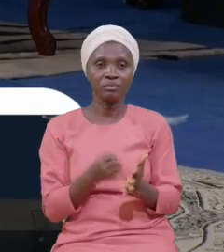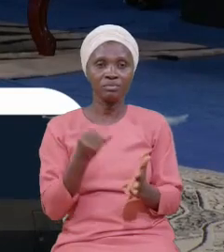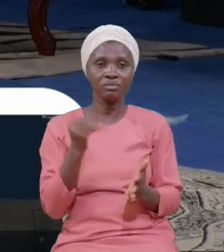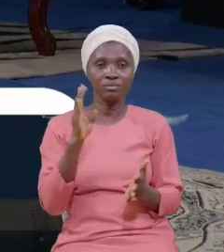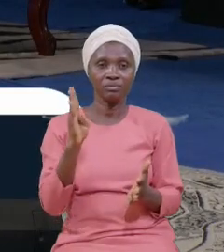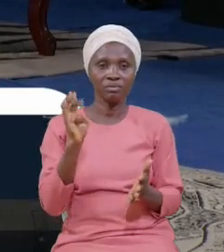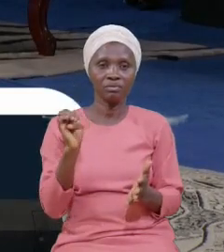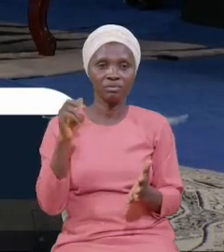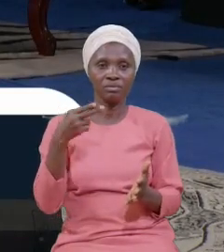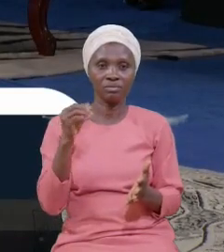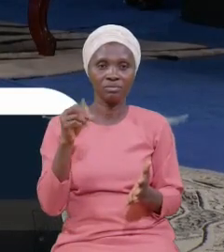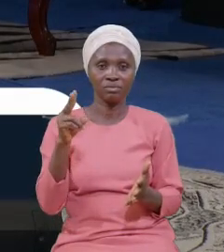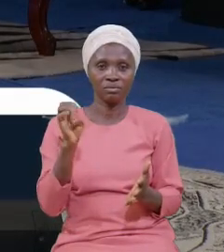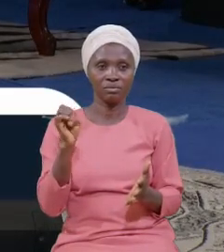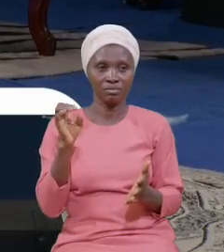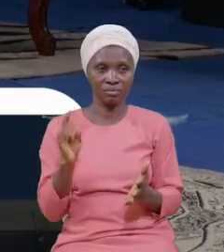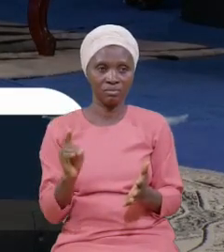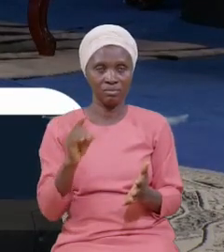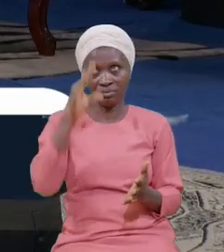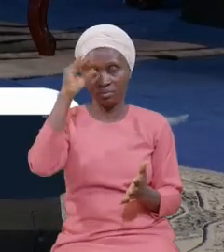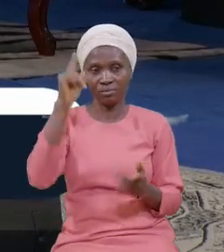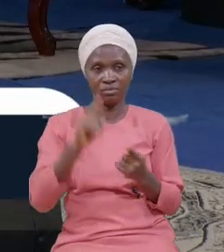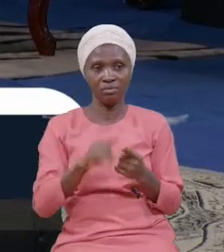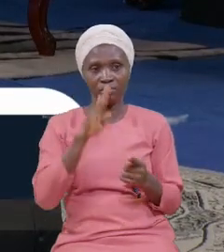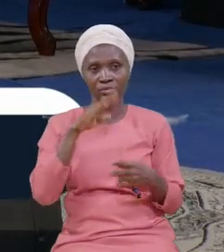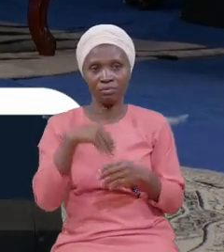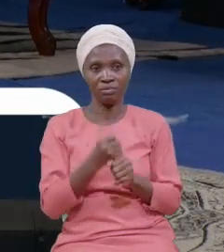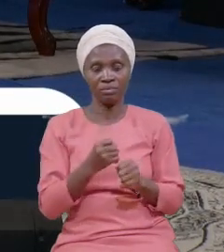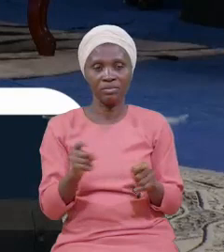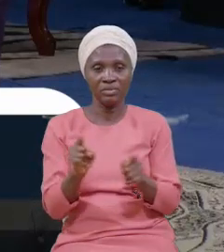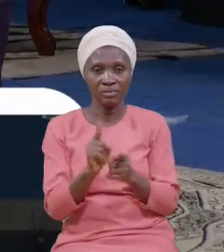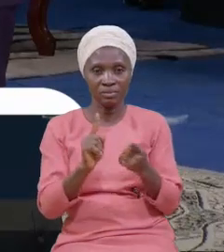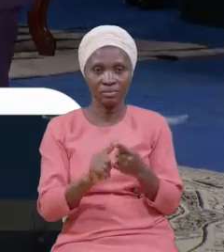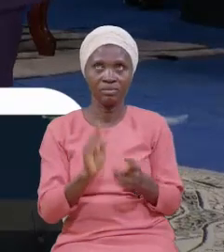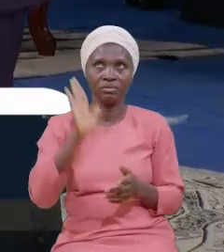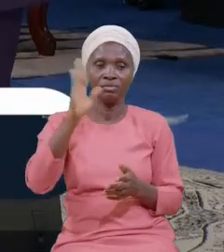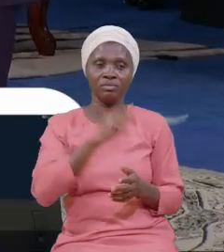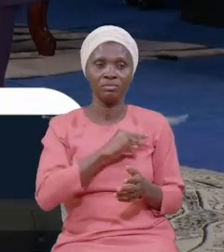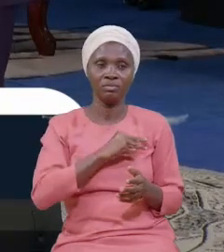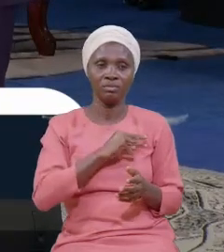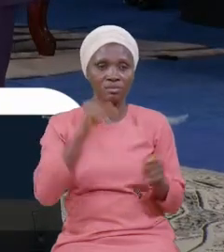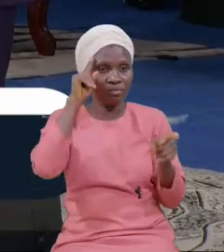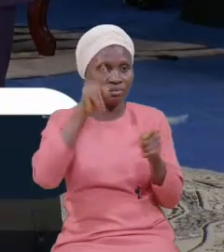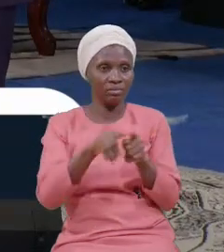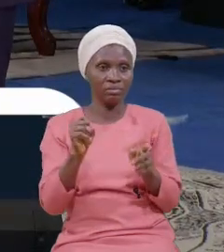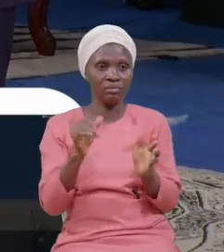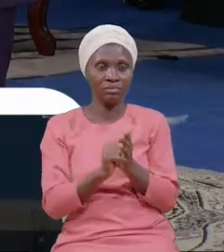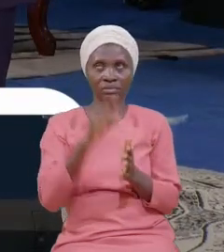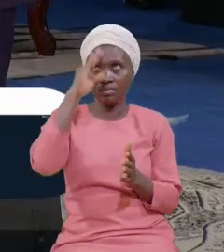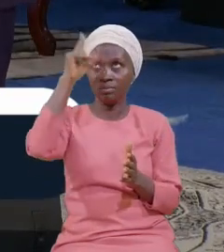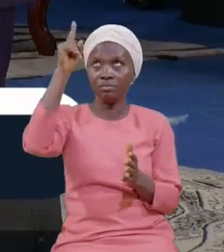be made like unto his brethren, that he, Jesus, might